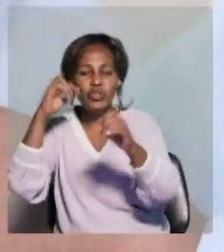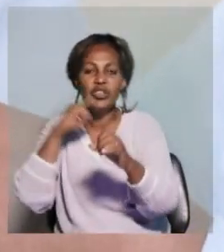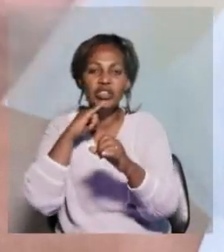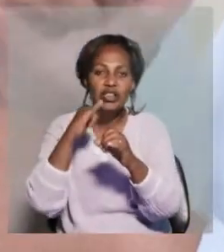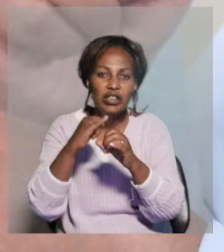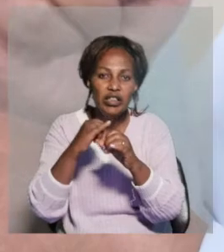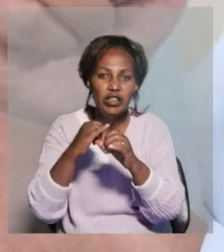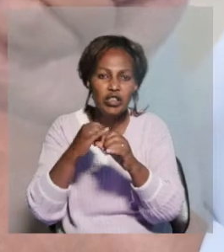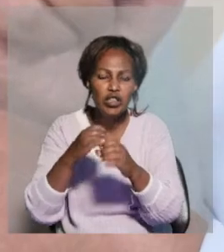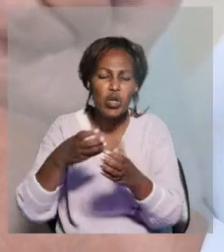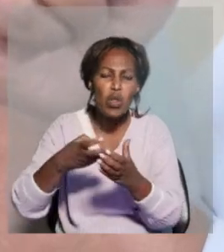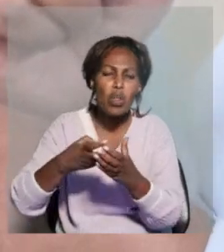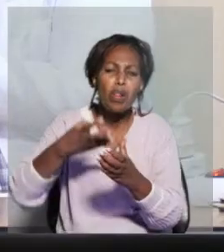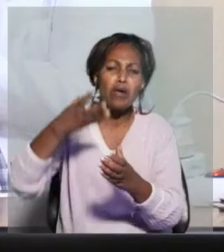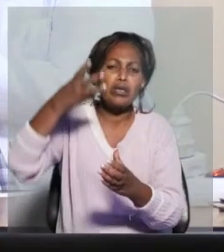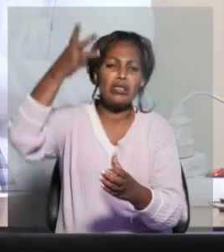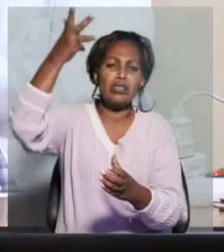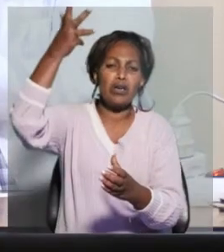excited.